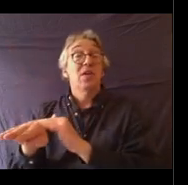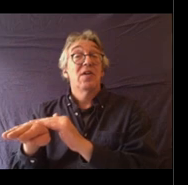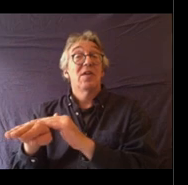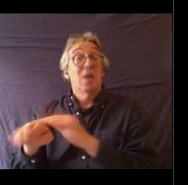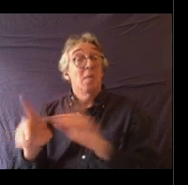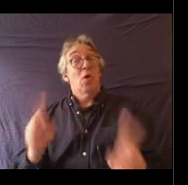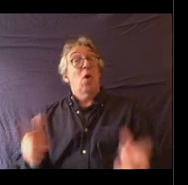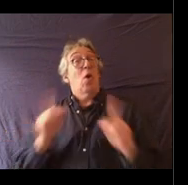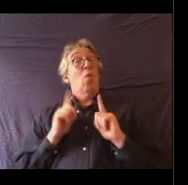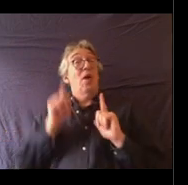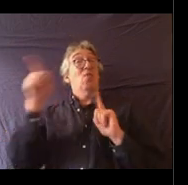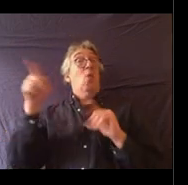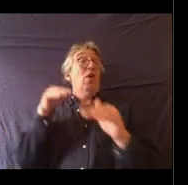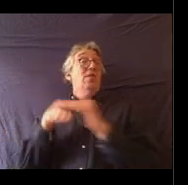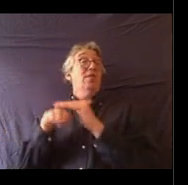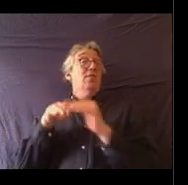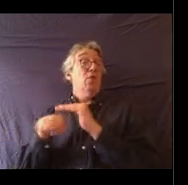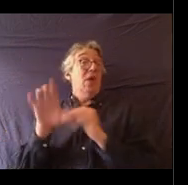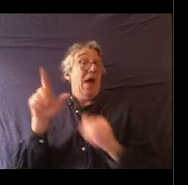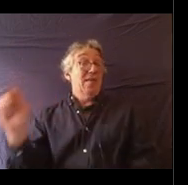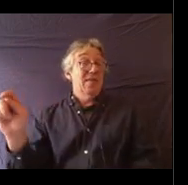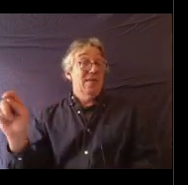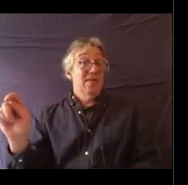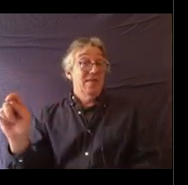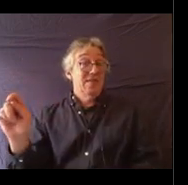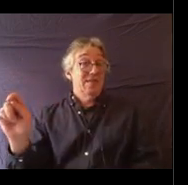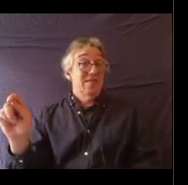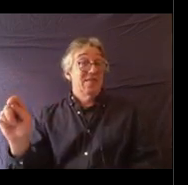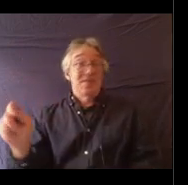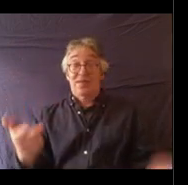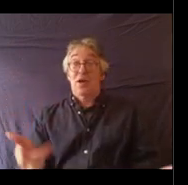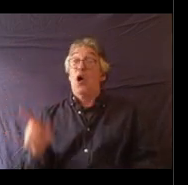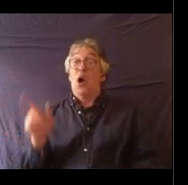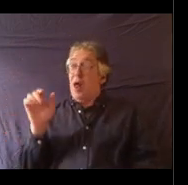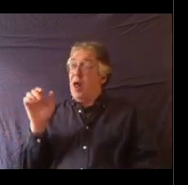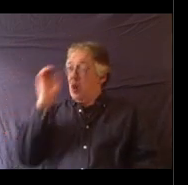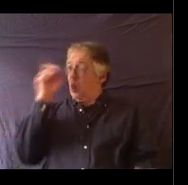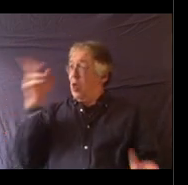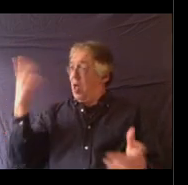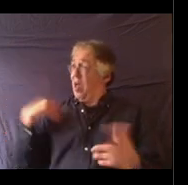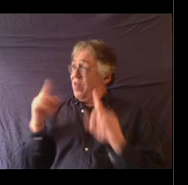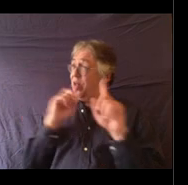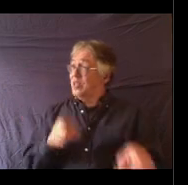force. Yeah. So, Alejandro, I think you have a very good answer on that. Yes.